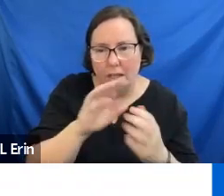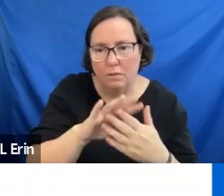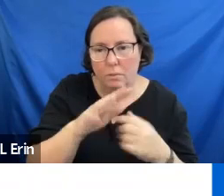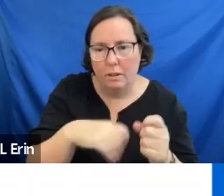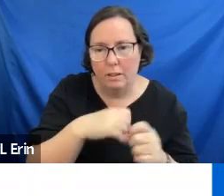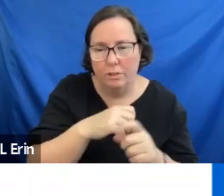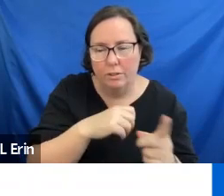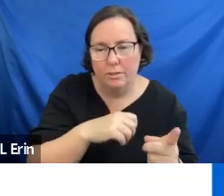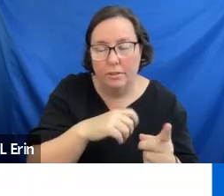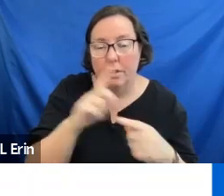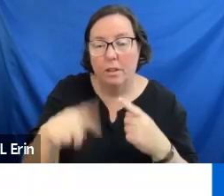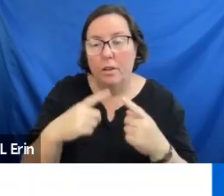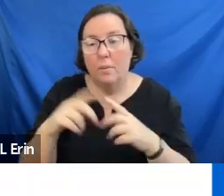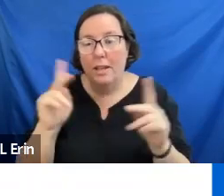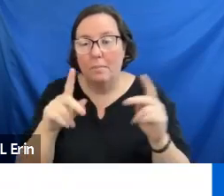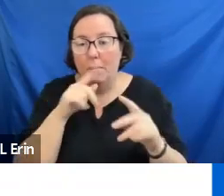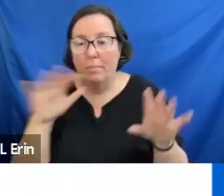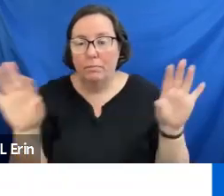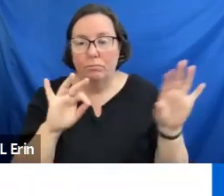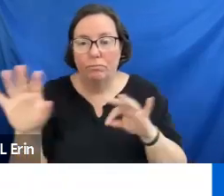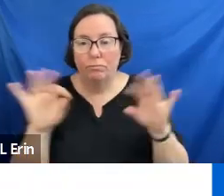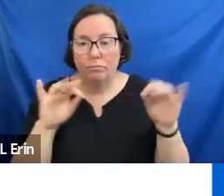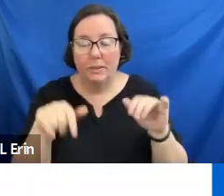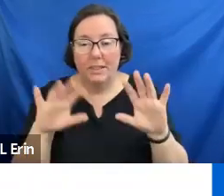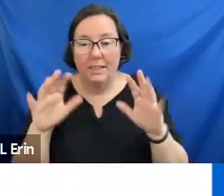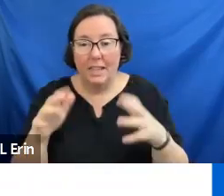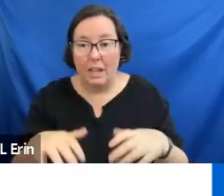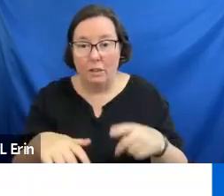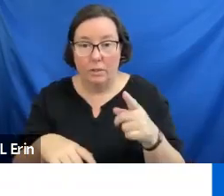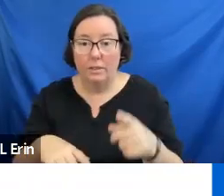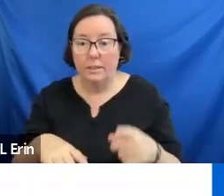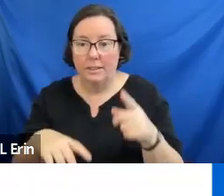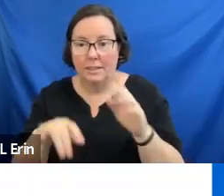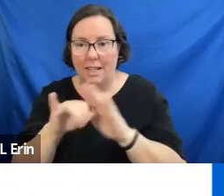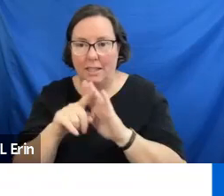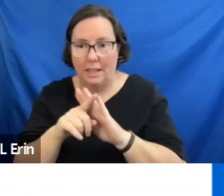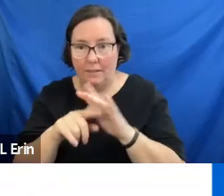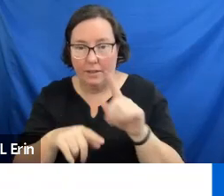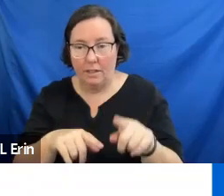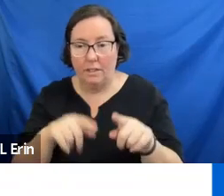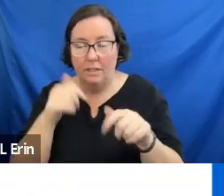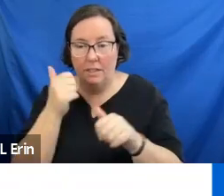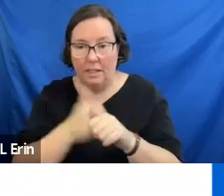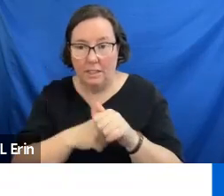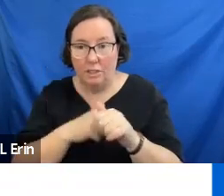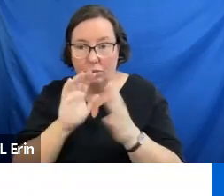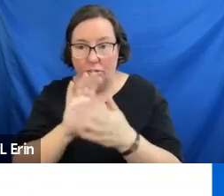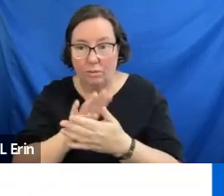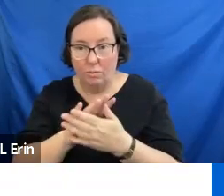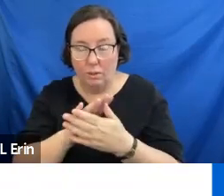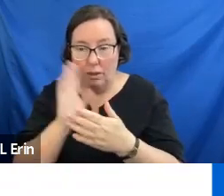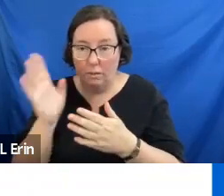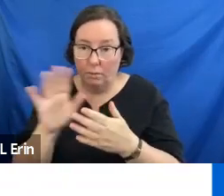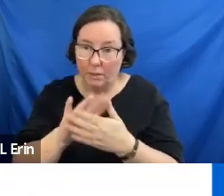once the enrollees in these categories are identified in each school, will